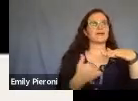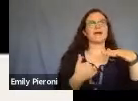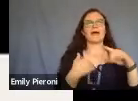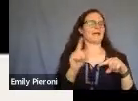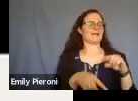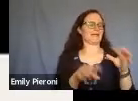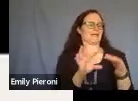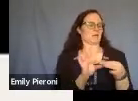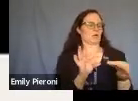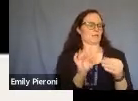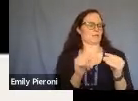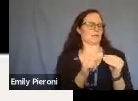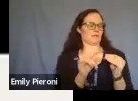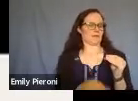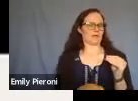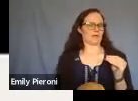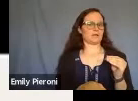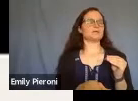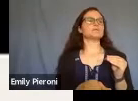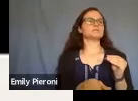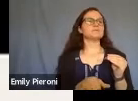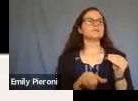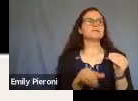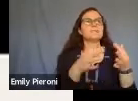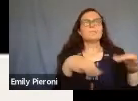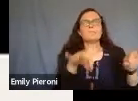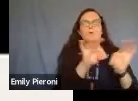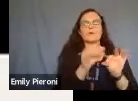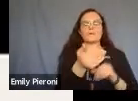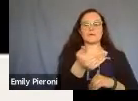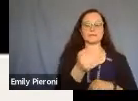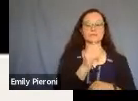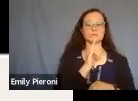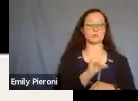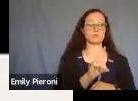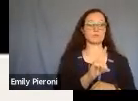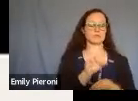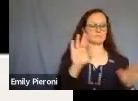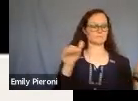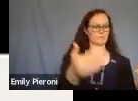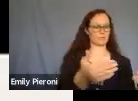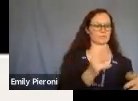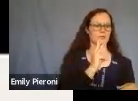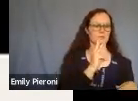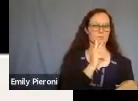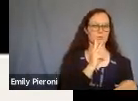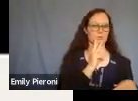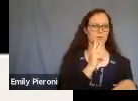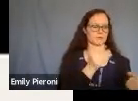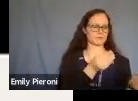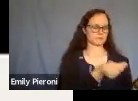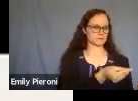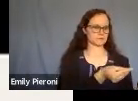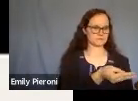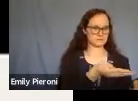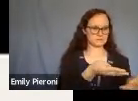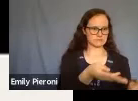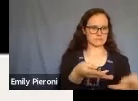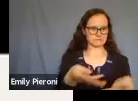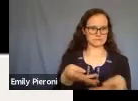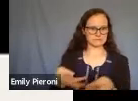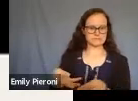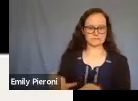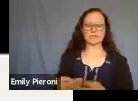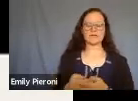dial in the irrigation as precisely as possible. So that's where the weather station data comes into play. That's where the